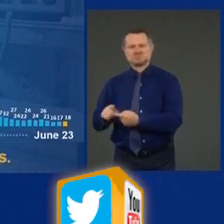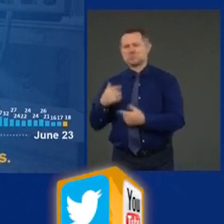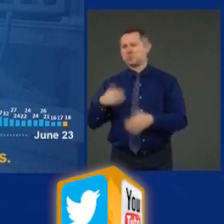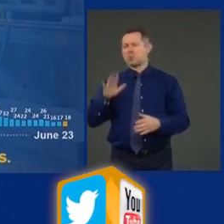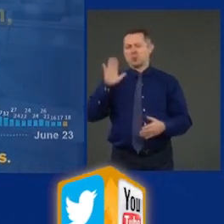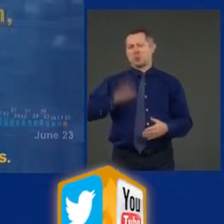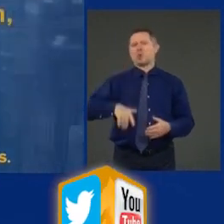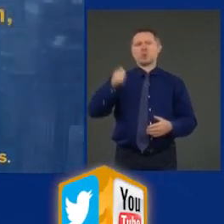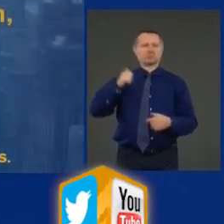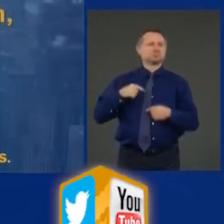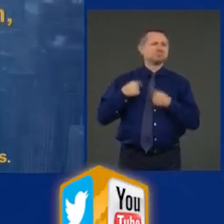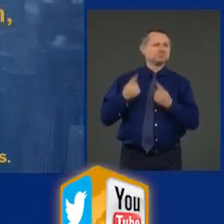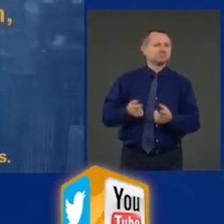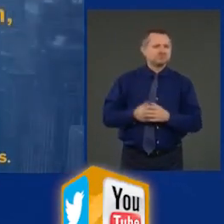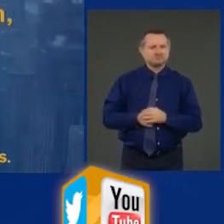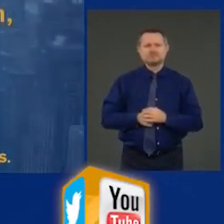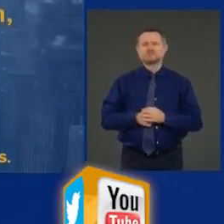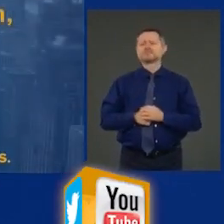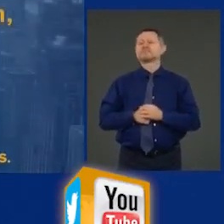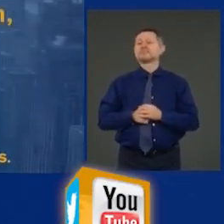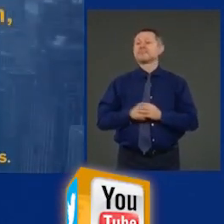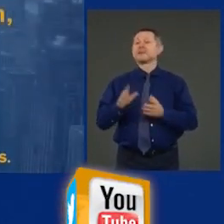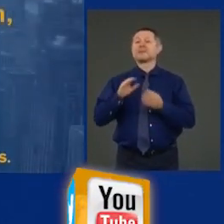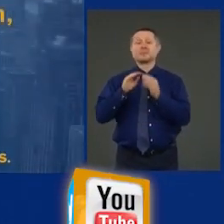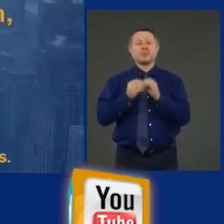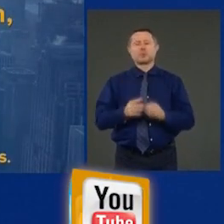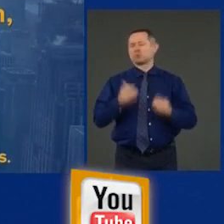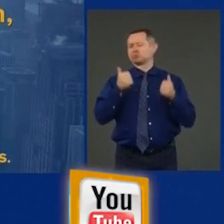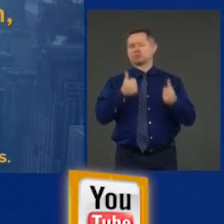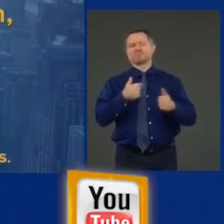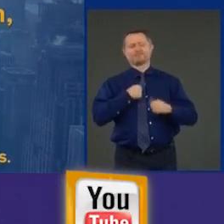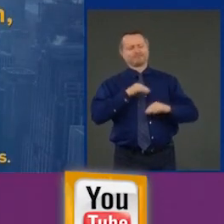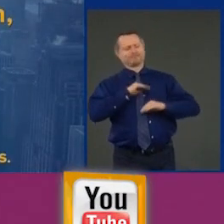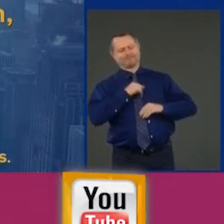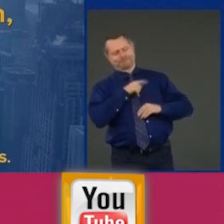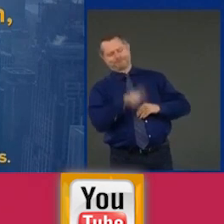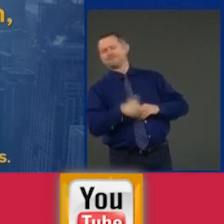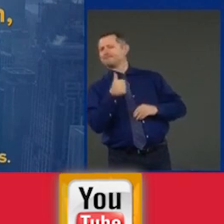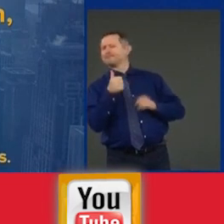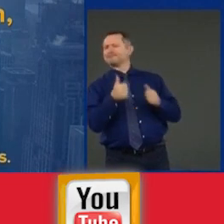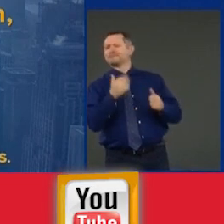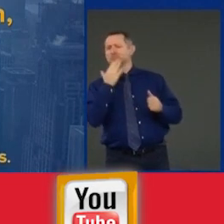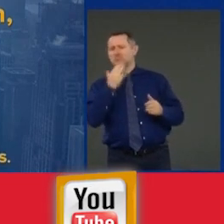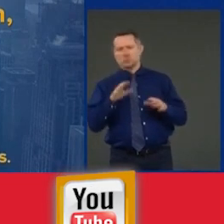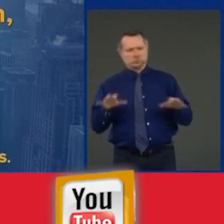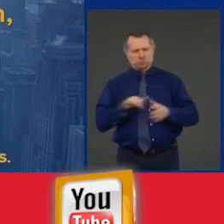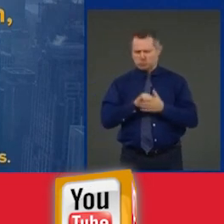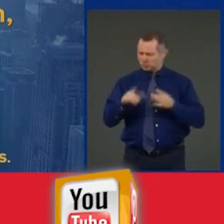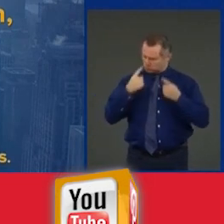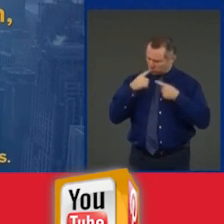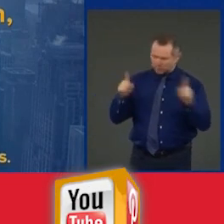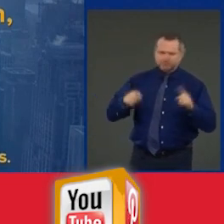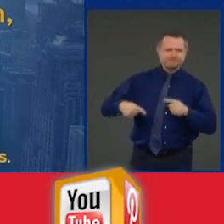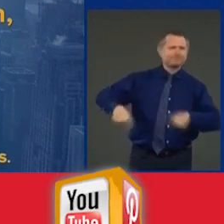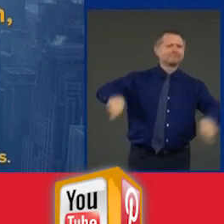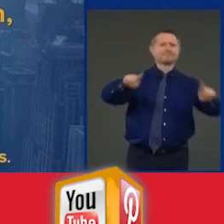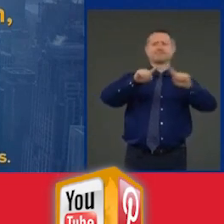been. So all the numbers are good. What we're doing works. Our approach has